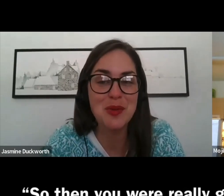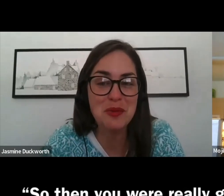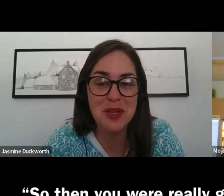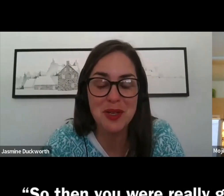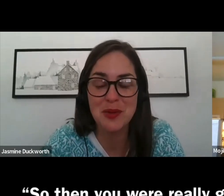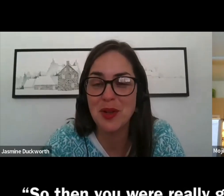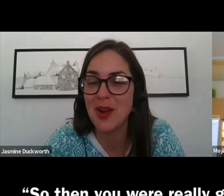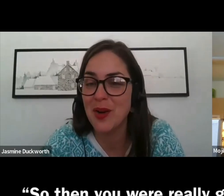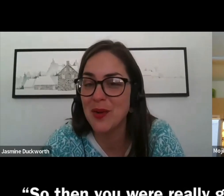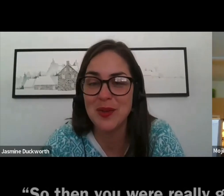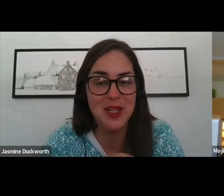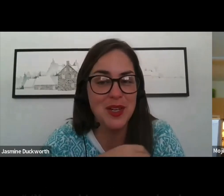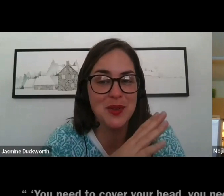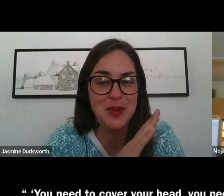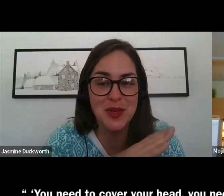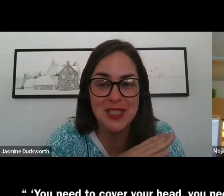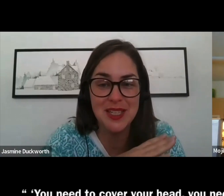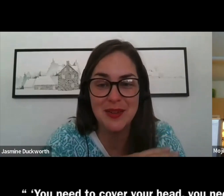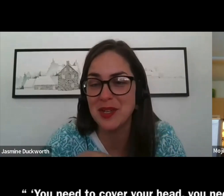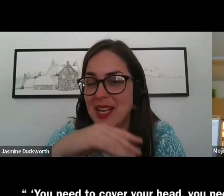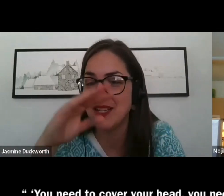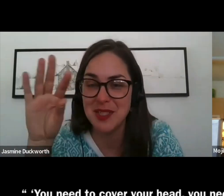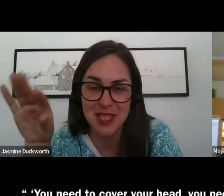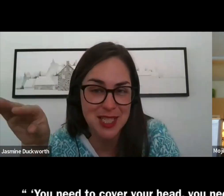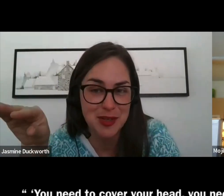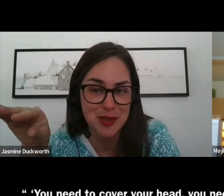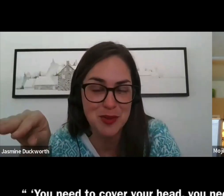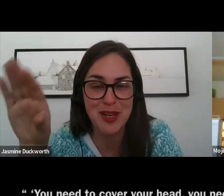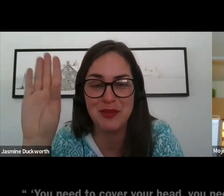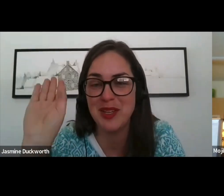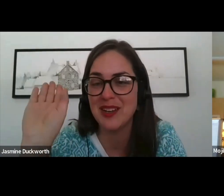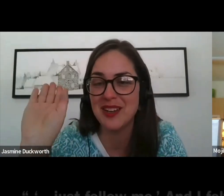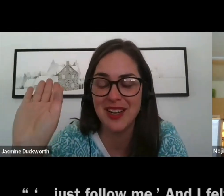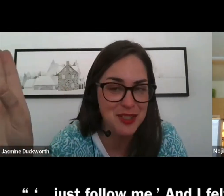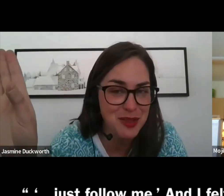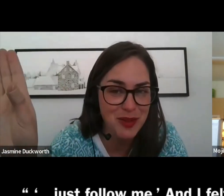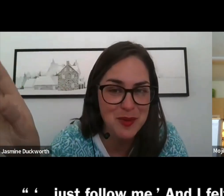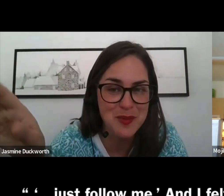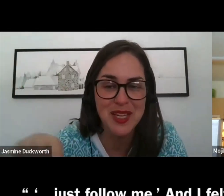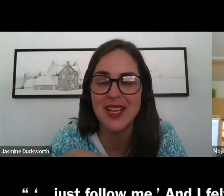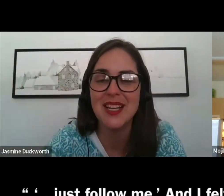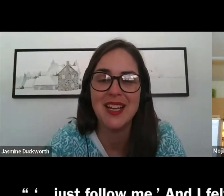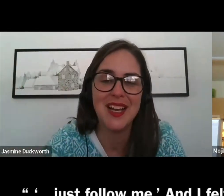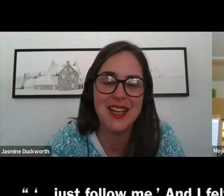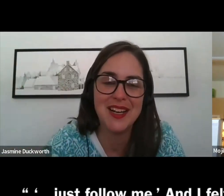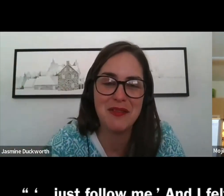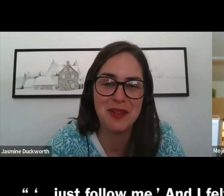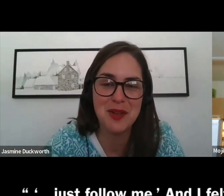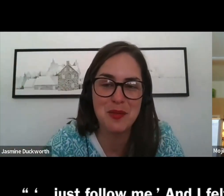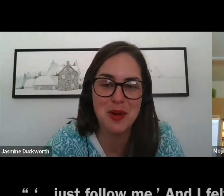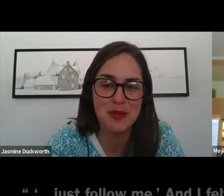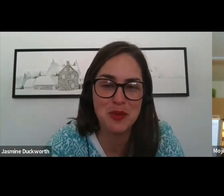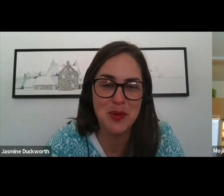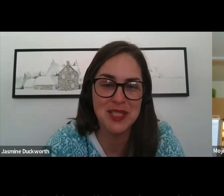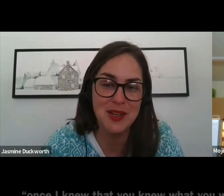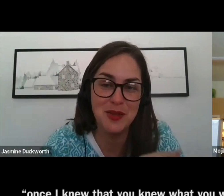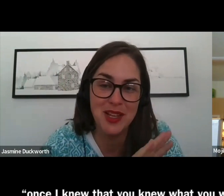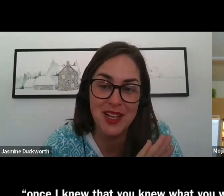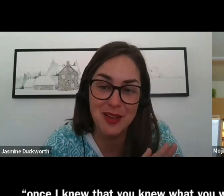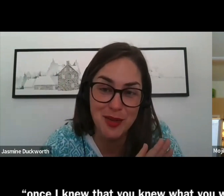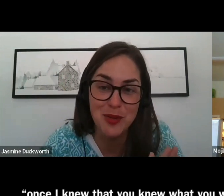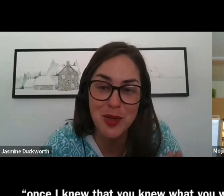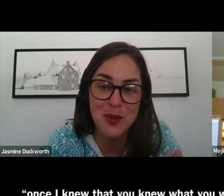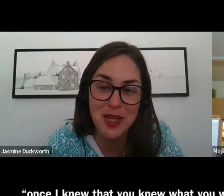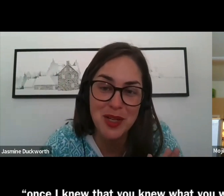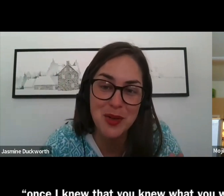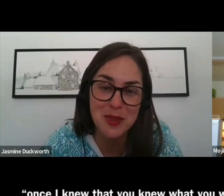So then you were really good. You were like, oh, you know, you need to cover your head. You need to take your shoes off here. Like, just follow me. And I felt a lot more comfortable once I knew that,